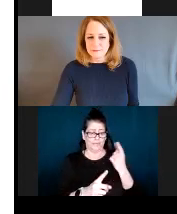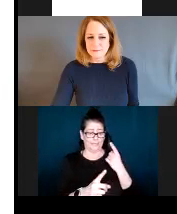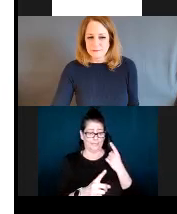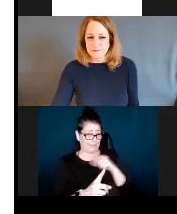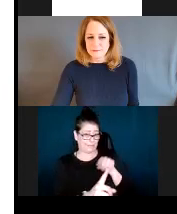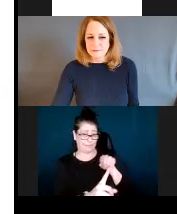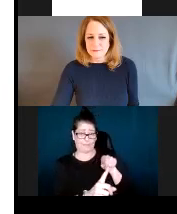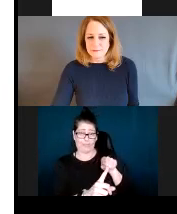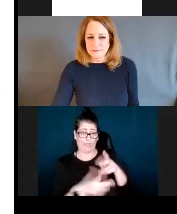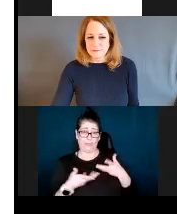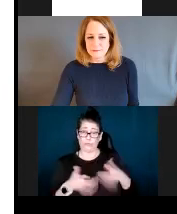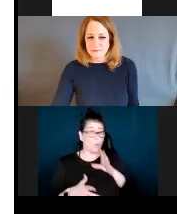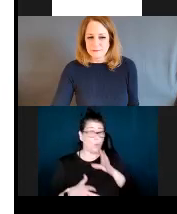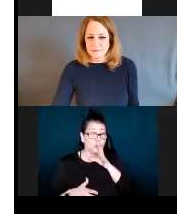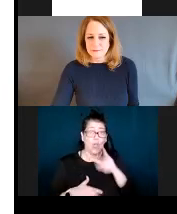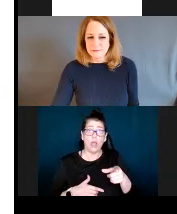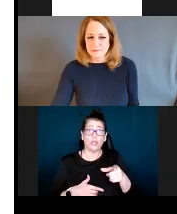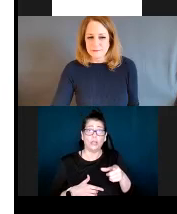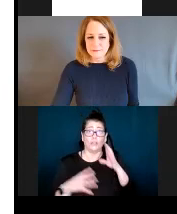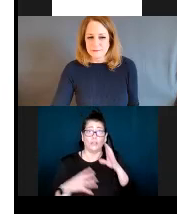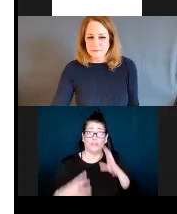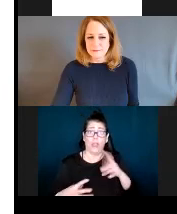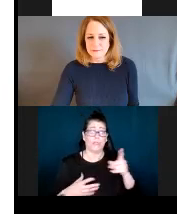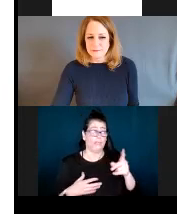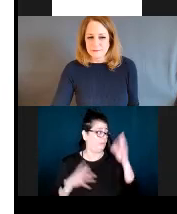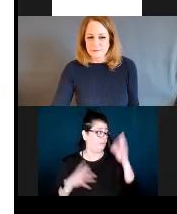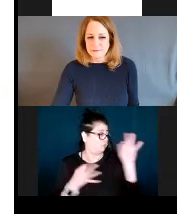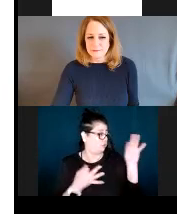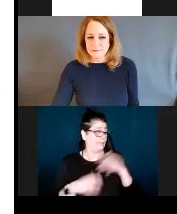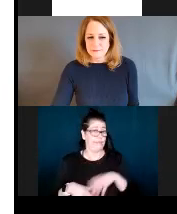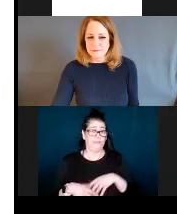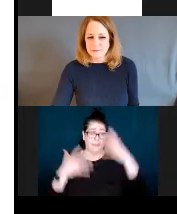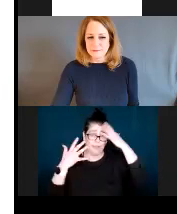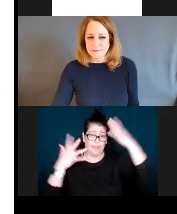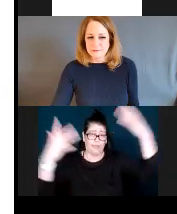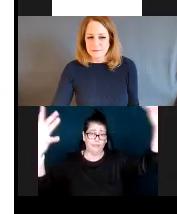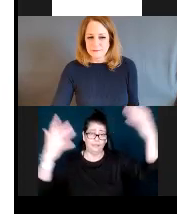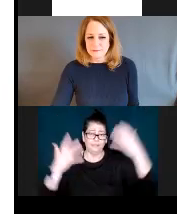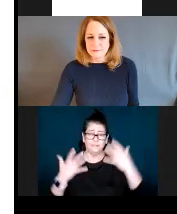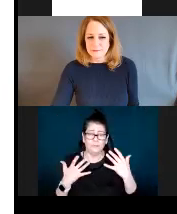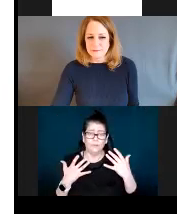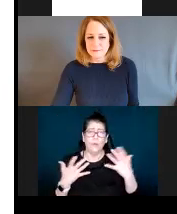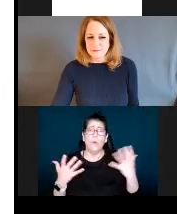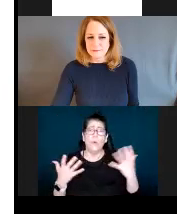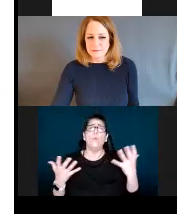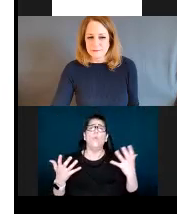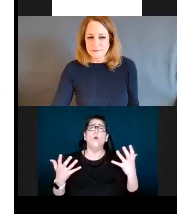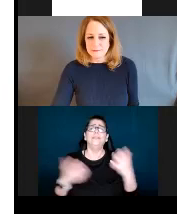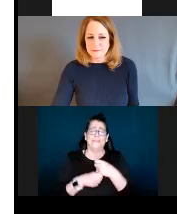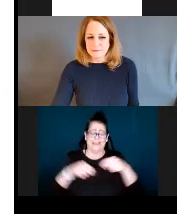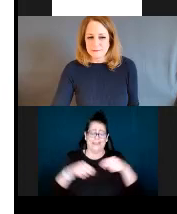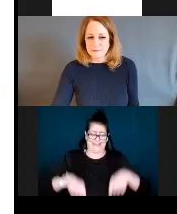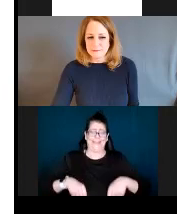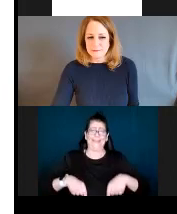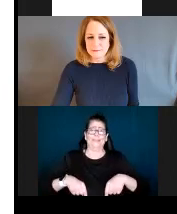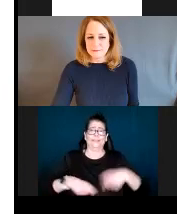talk, they're crying, they're distracted, they're intoxicated. Is that what is making this difficult? Is it something